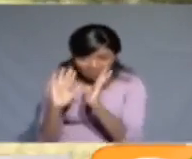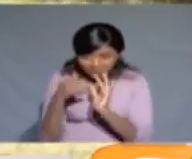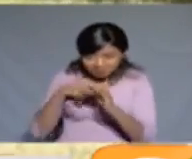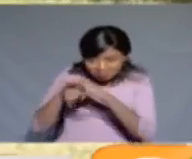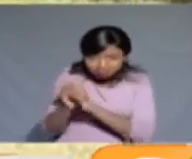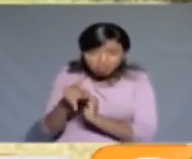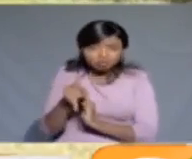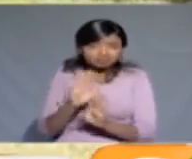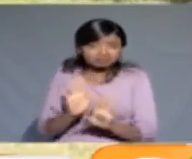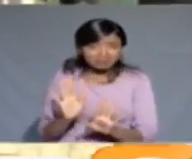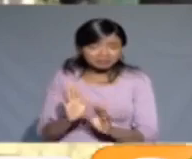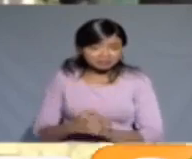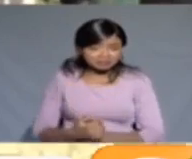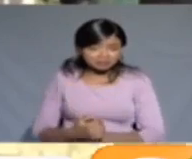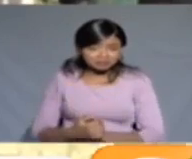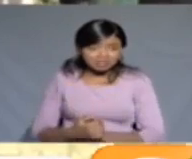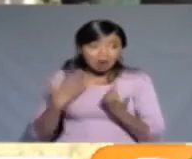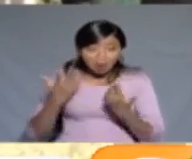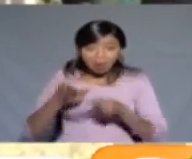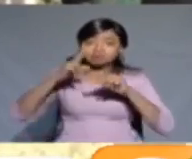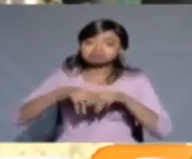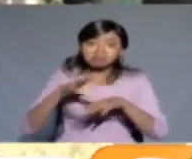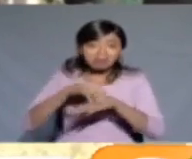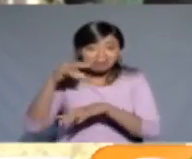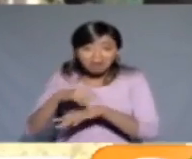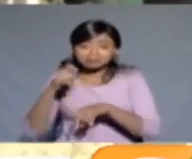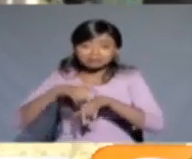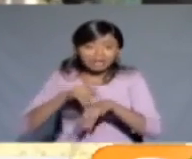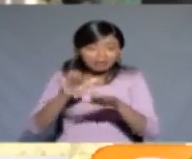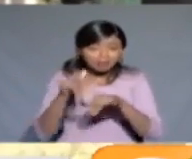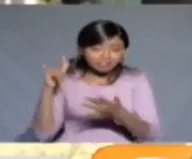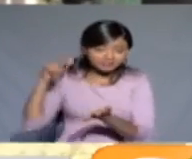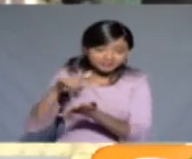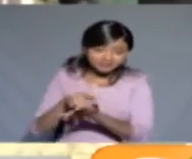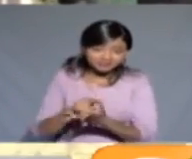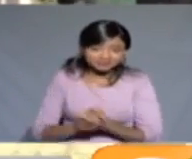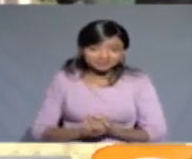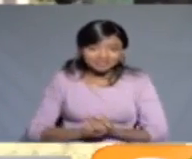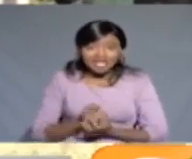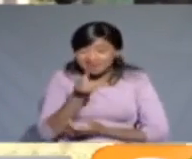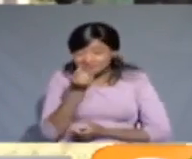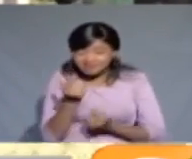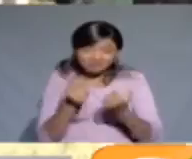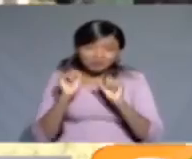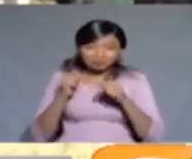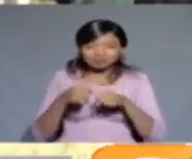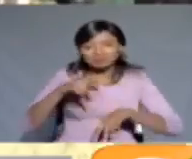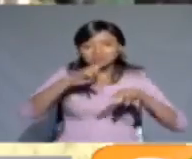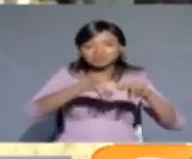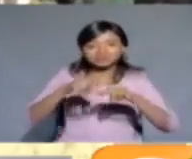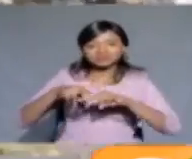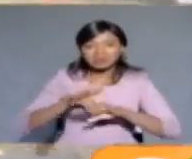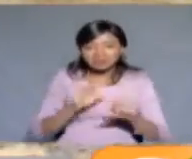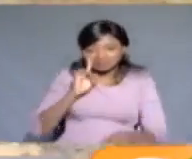Passengers here are forced to do with grass sitting as they wait for their flights or pickups. Only a few can be accommodated in the grass thatched